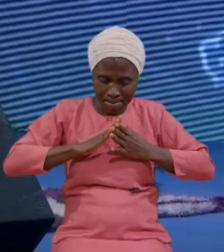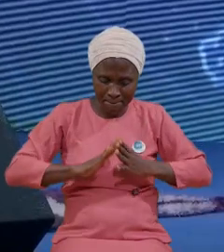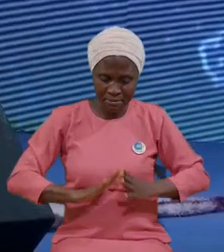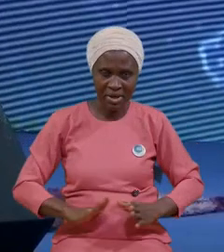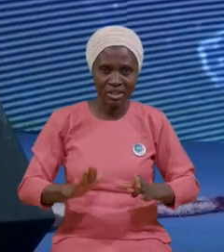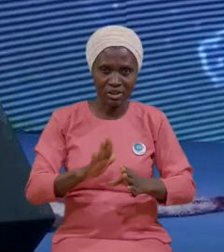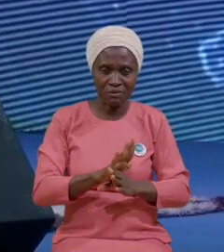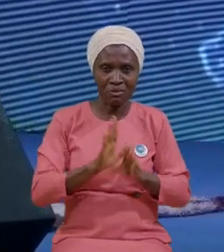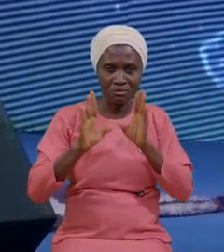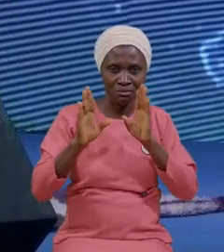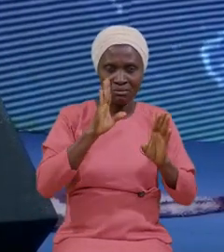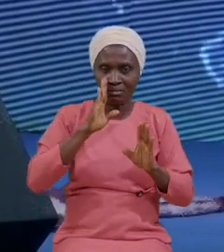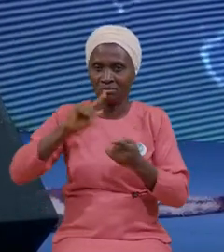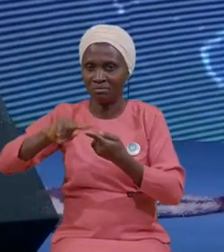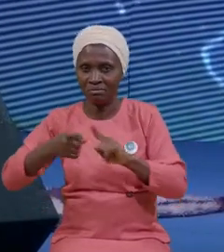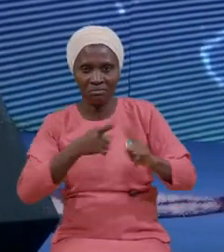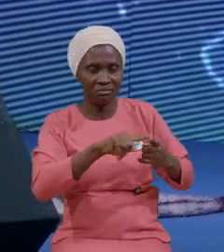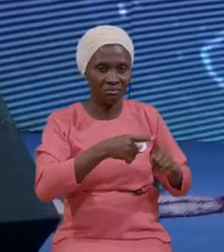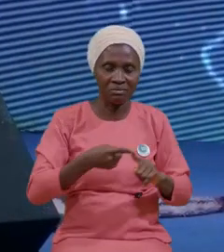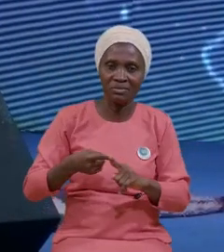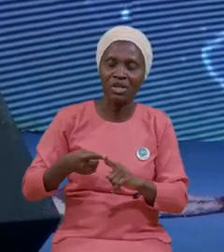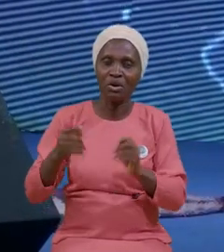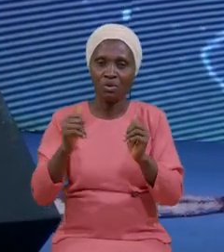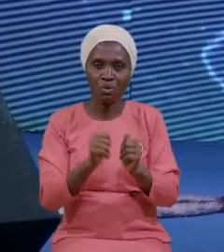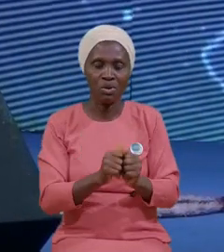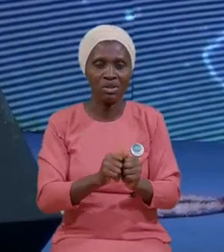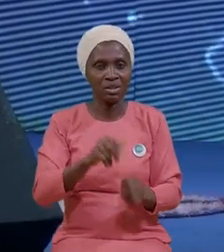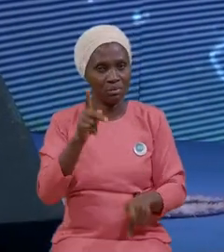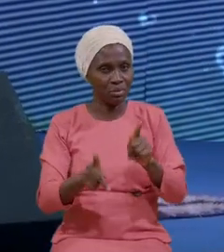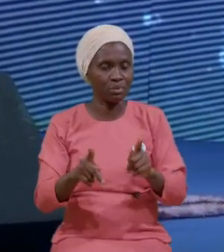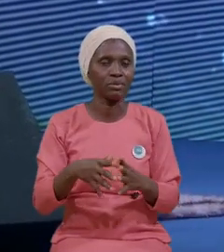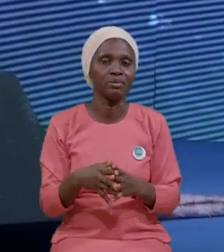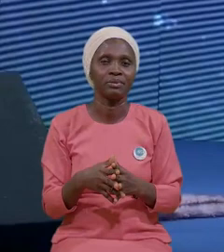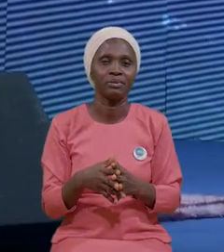association, reconciliation, relationship with people.